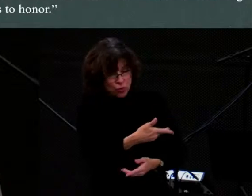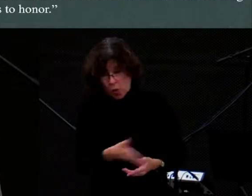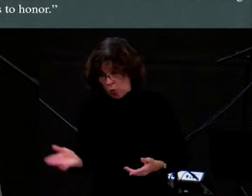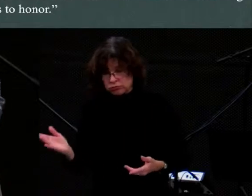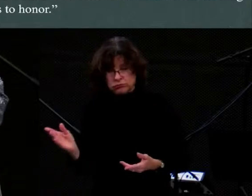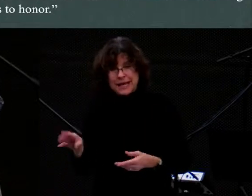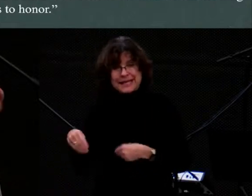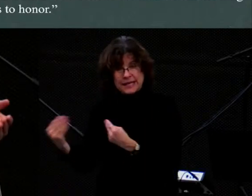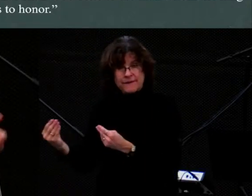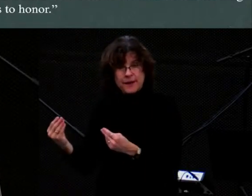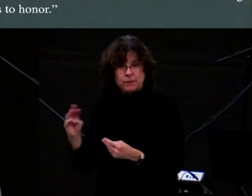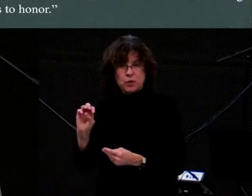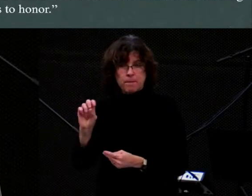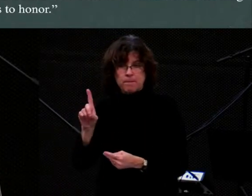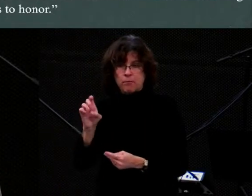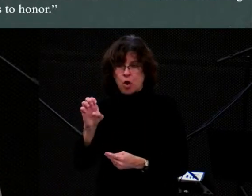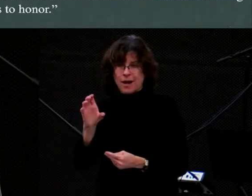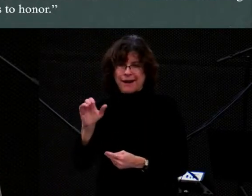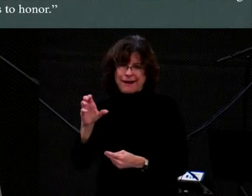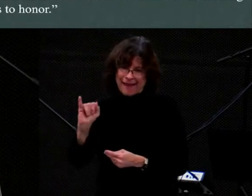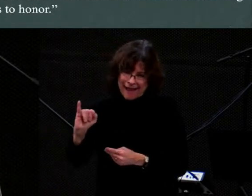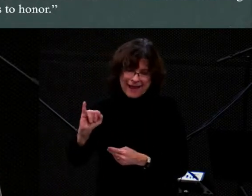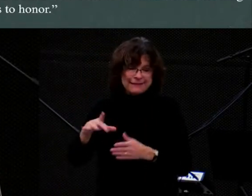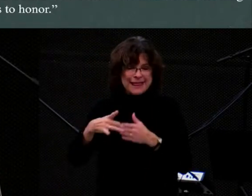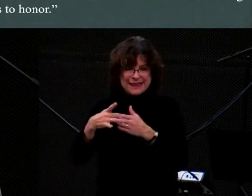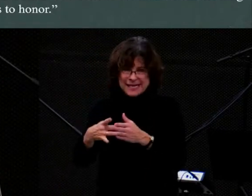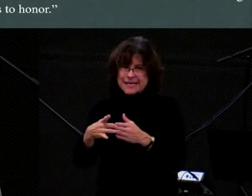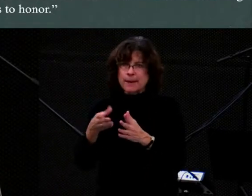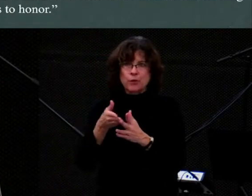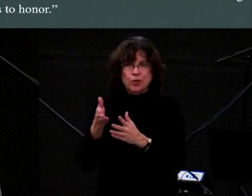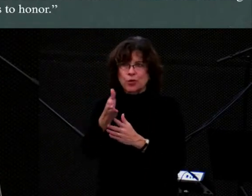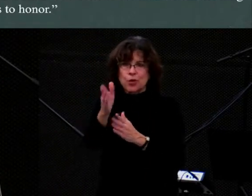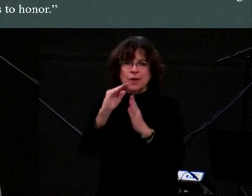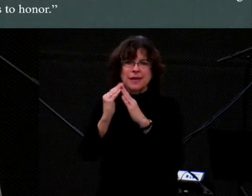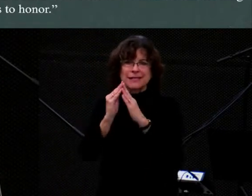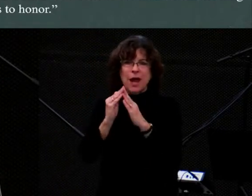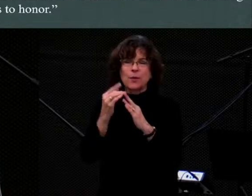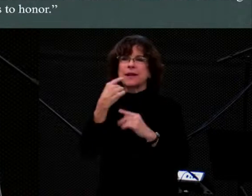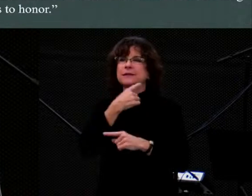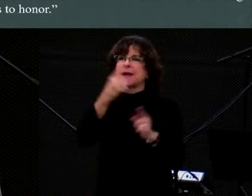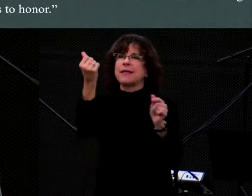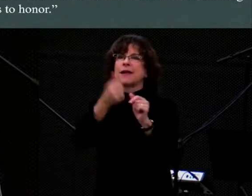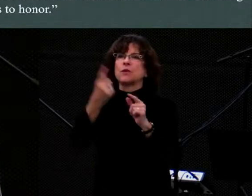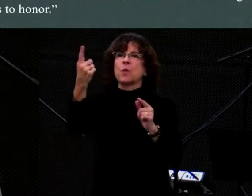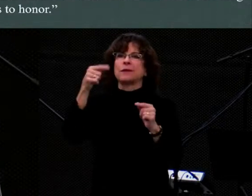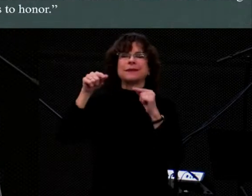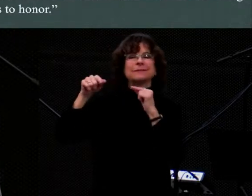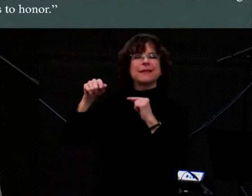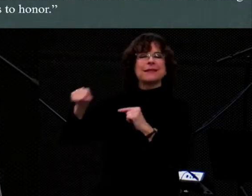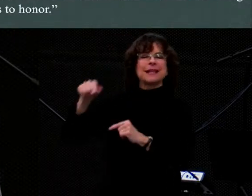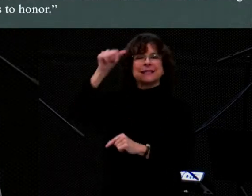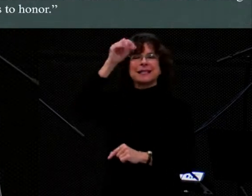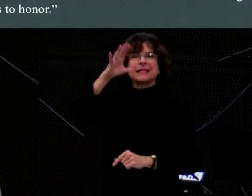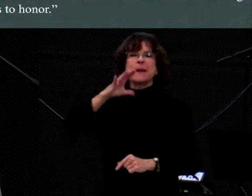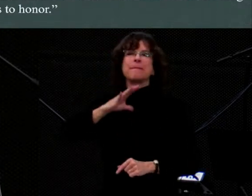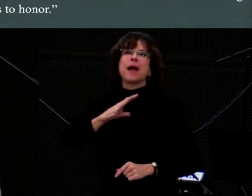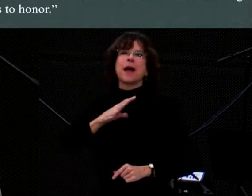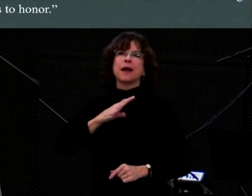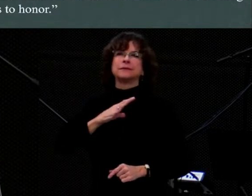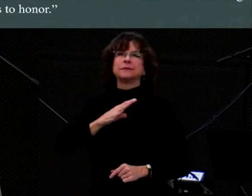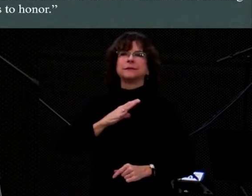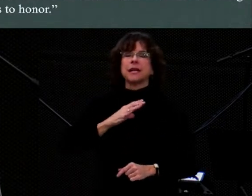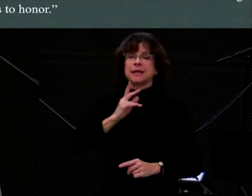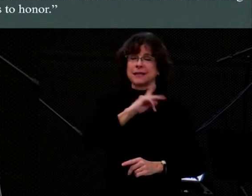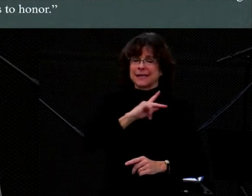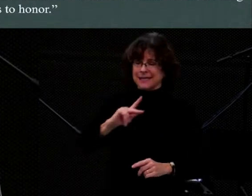horse, and he dressed Mordecai and led him through the square of the city, proclaiming before him, "Thus shall it be done to